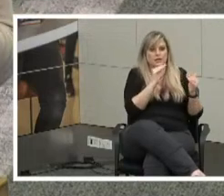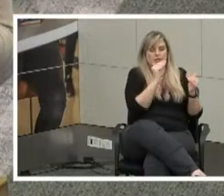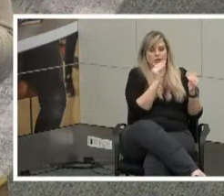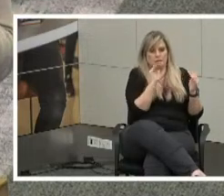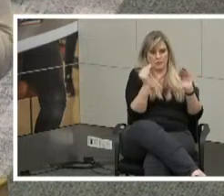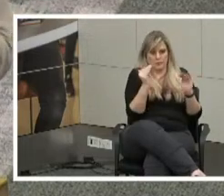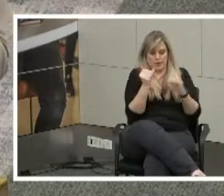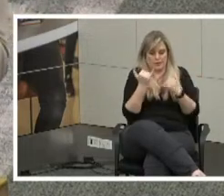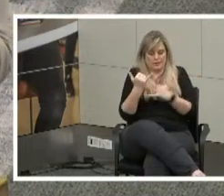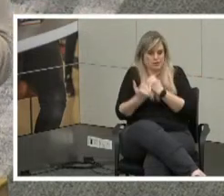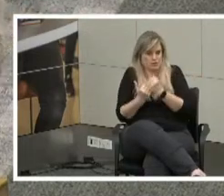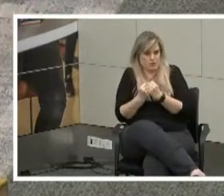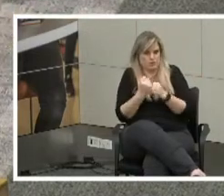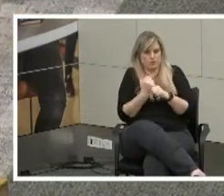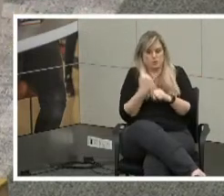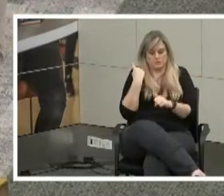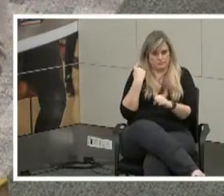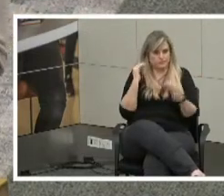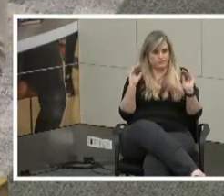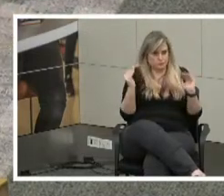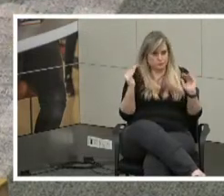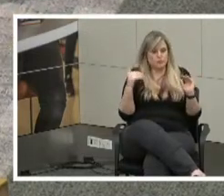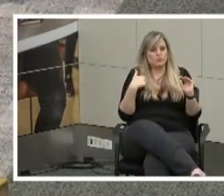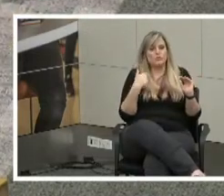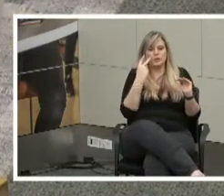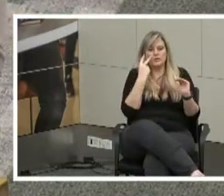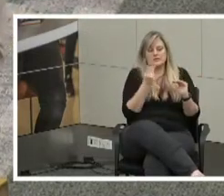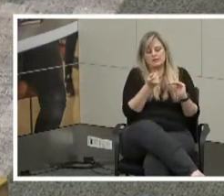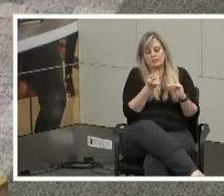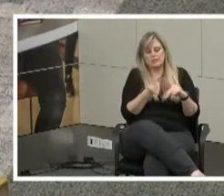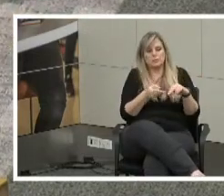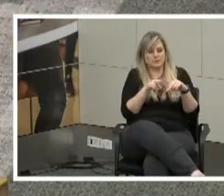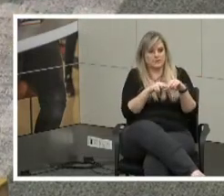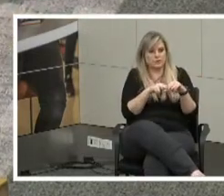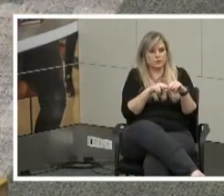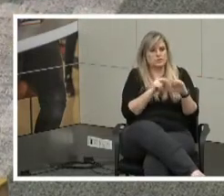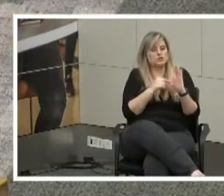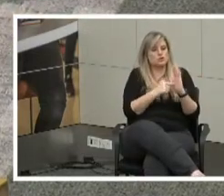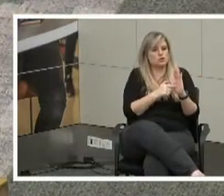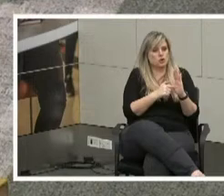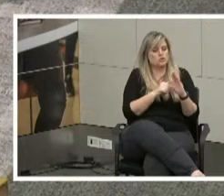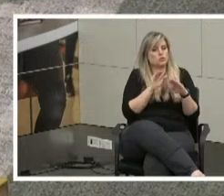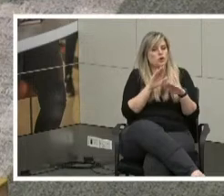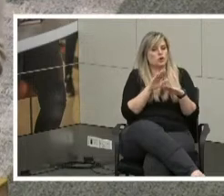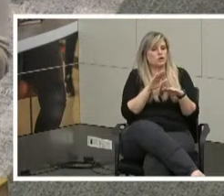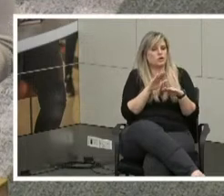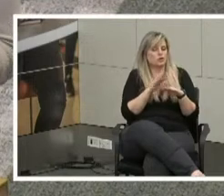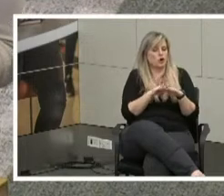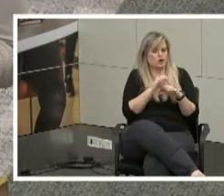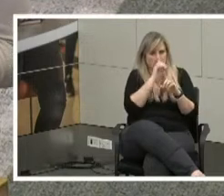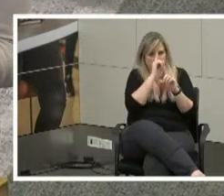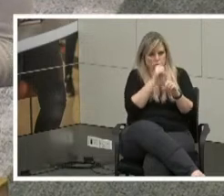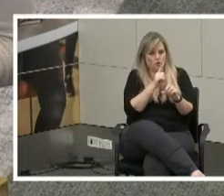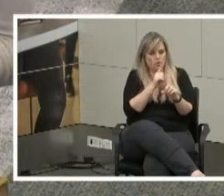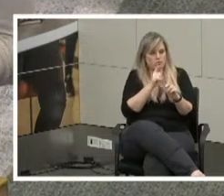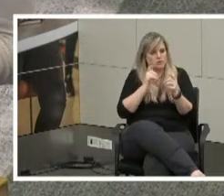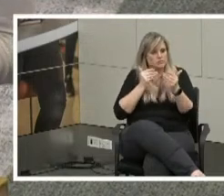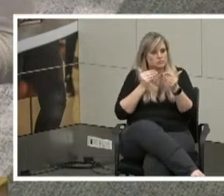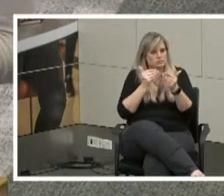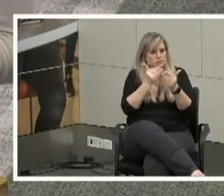Middle year this year um we still have seen a slight increase which shows that we're on track to hit our broader